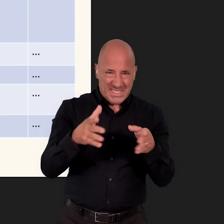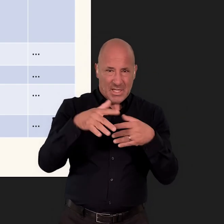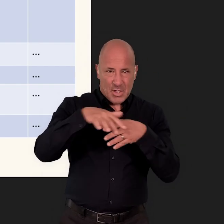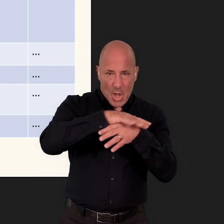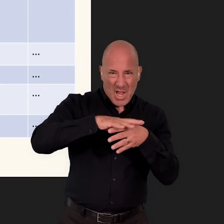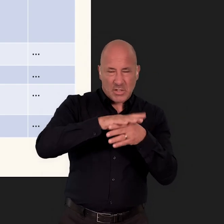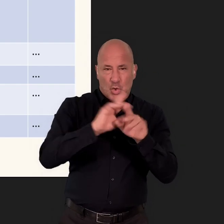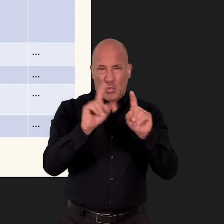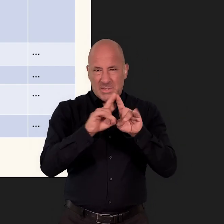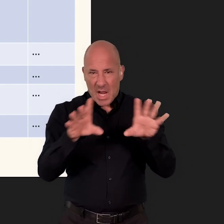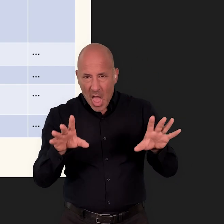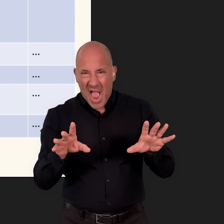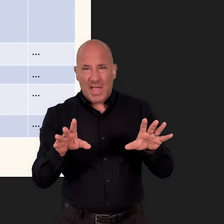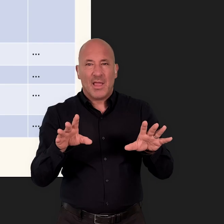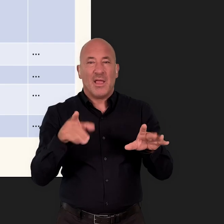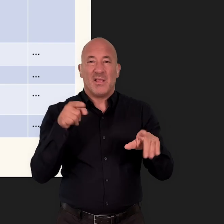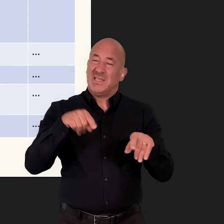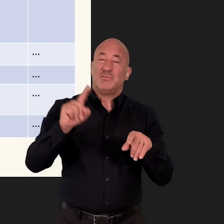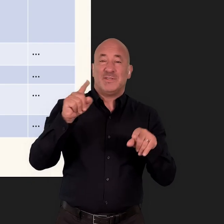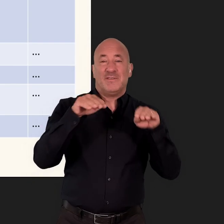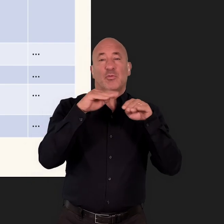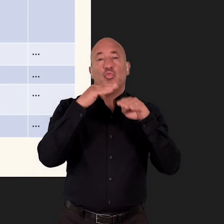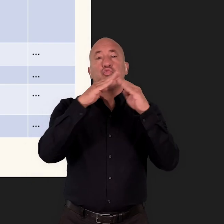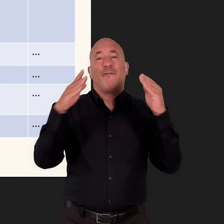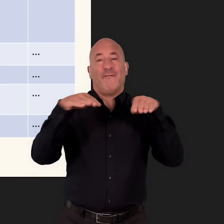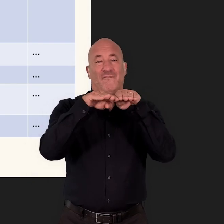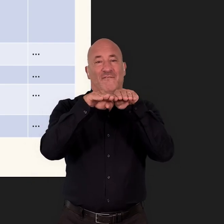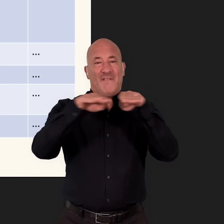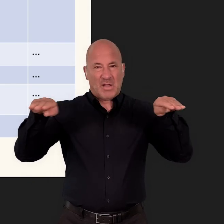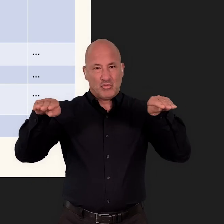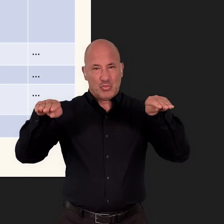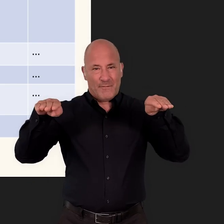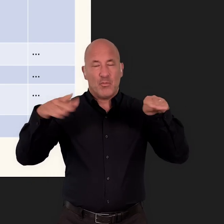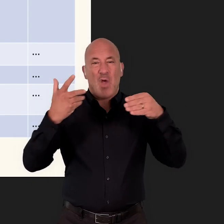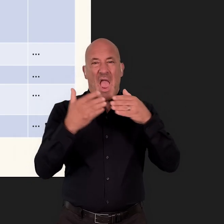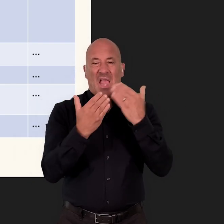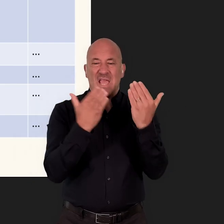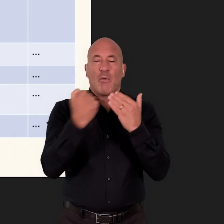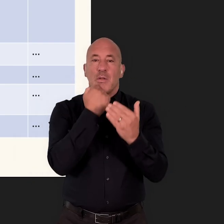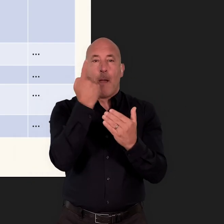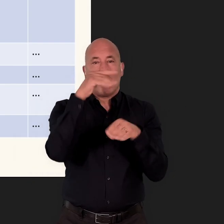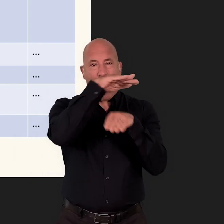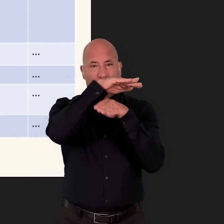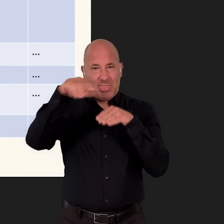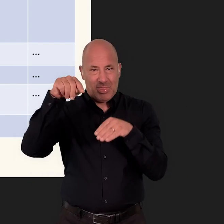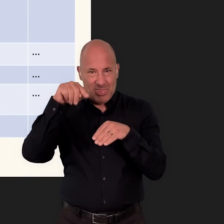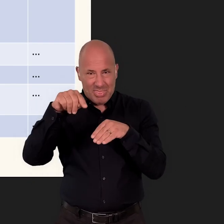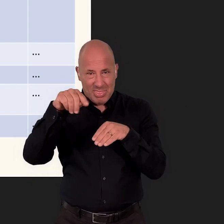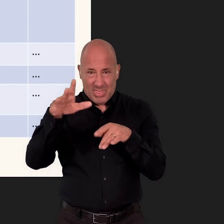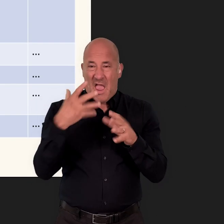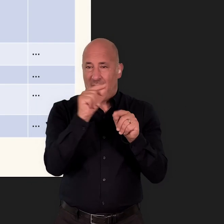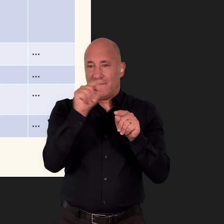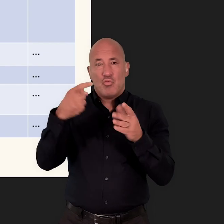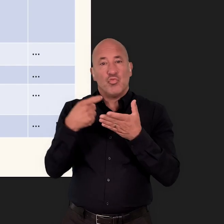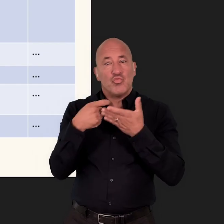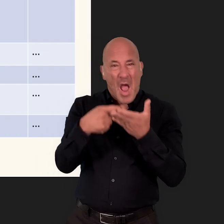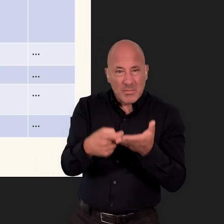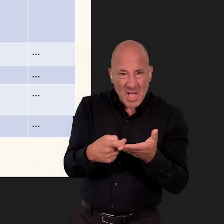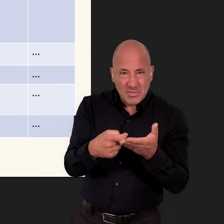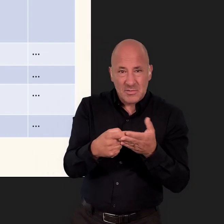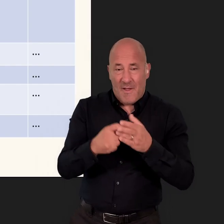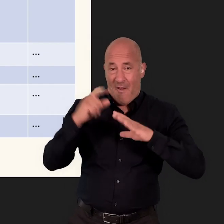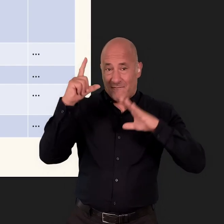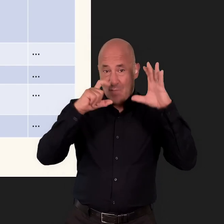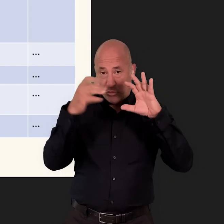the location and condition of the building item. In this case, a flat roof over Gallery 1. It shows the